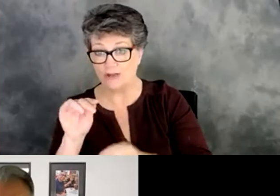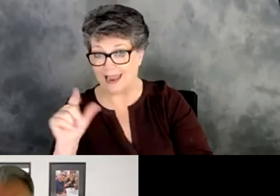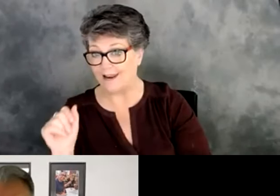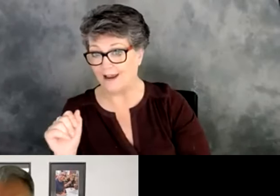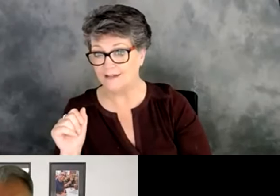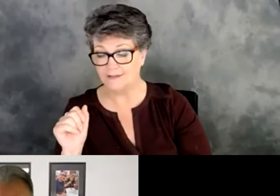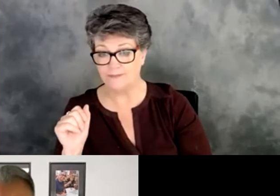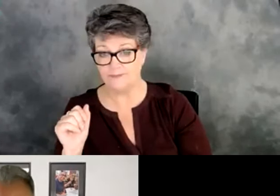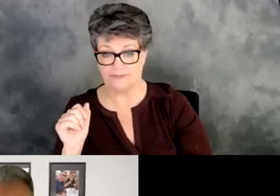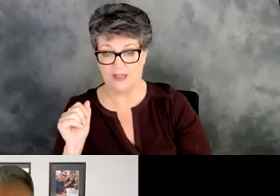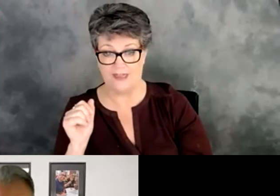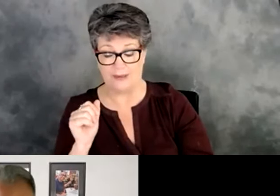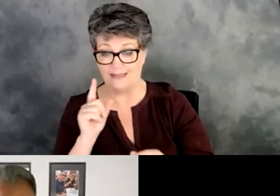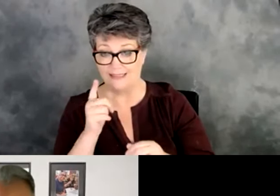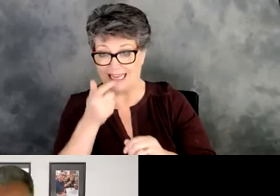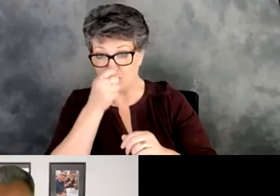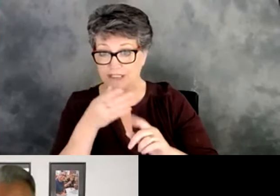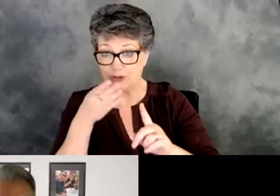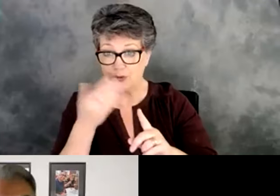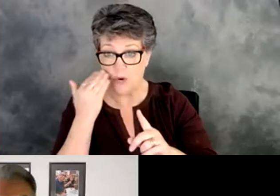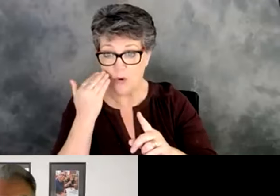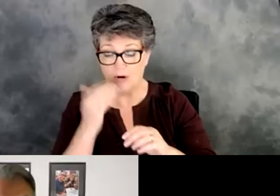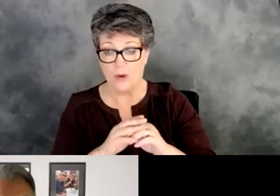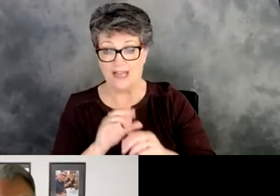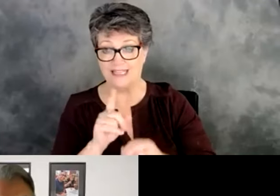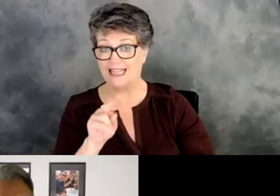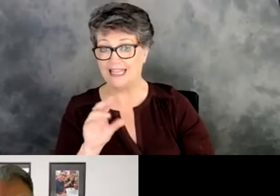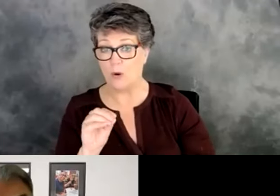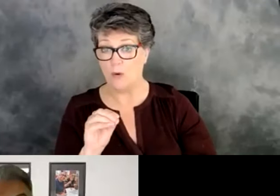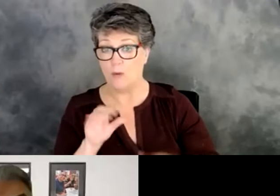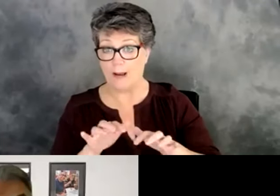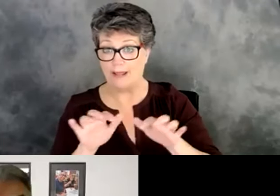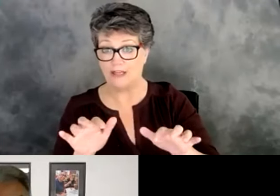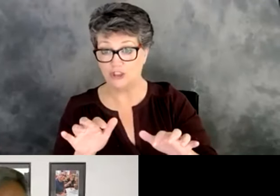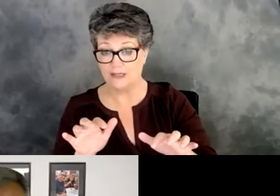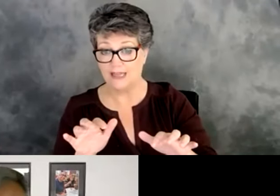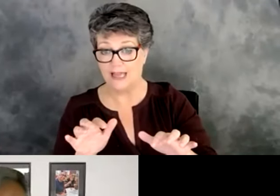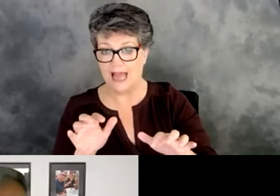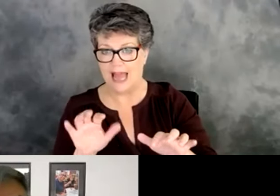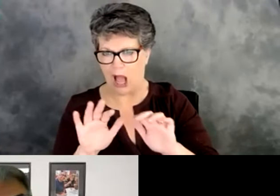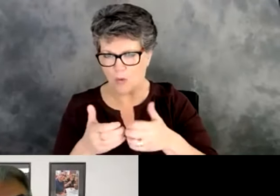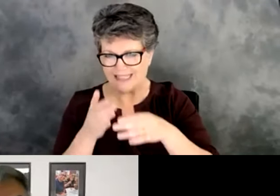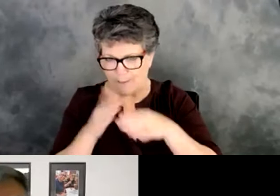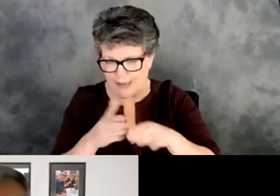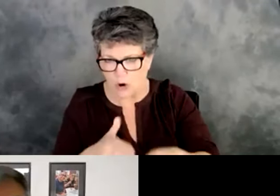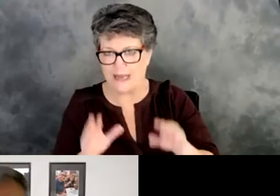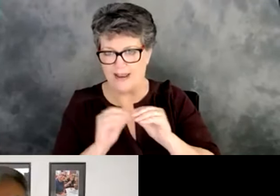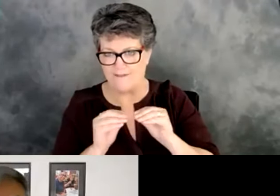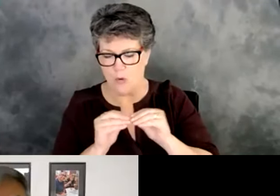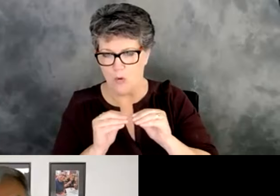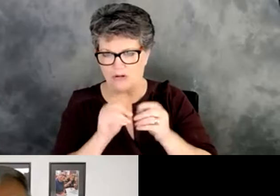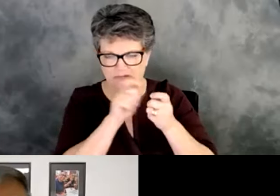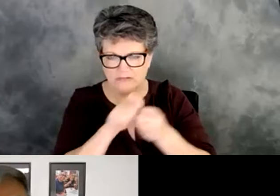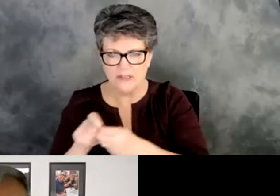be interested to know, like, when we're looking at particularly, let's say, Latino populations, you know, how is that being teased out, and which ones are